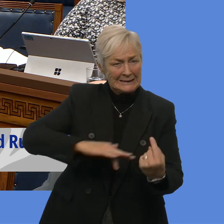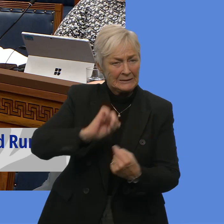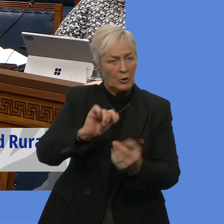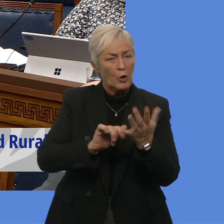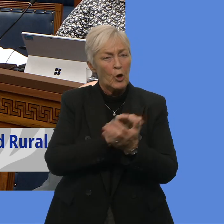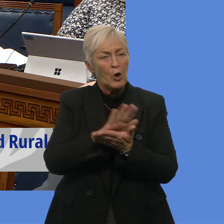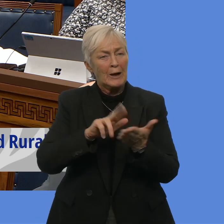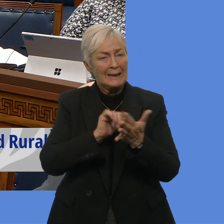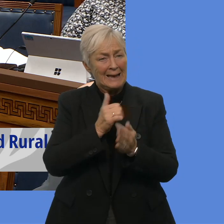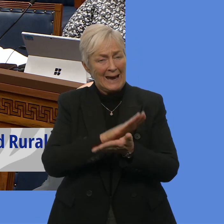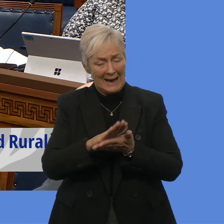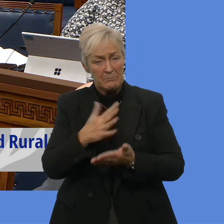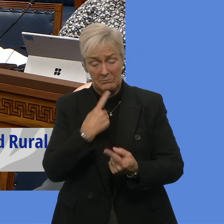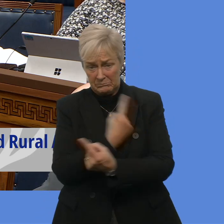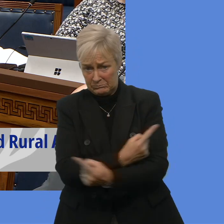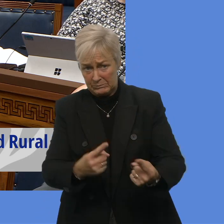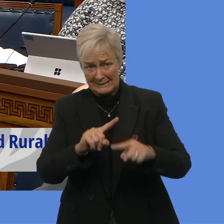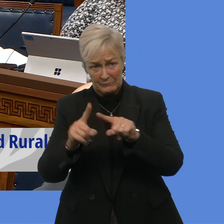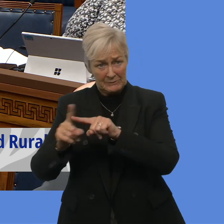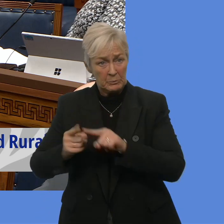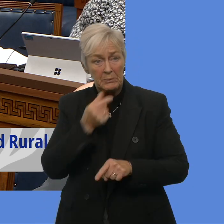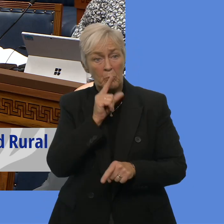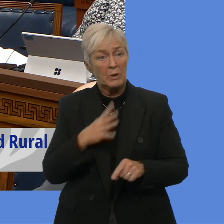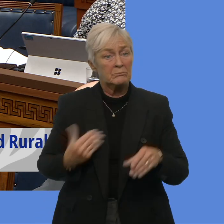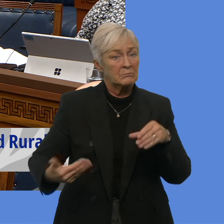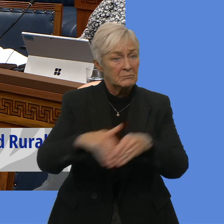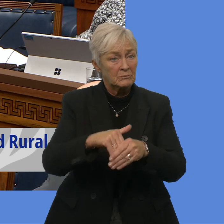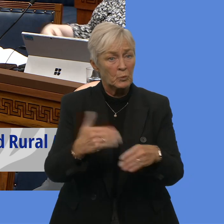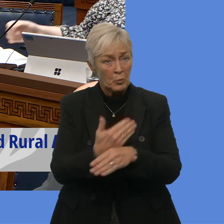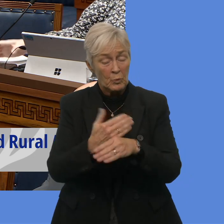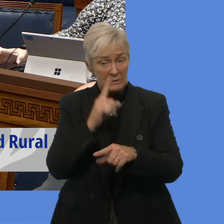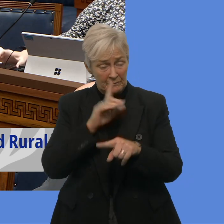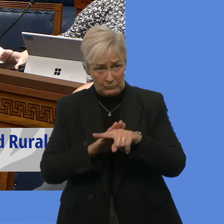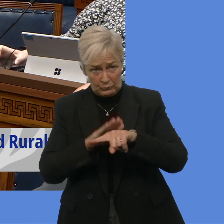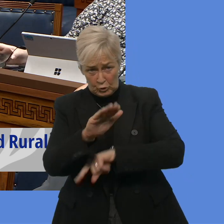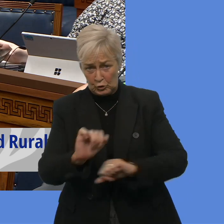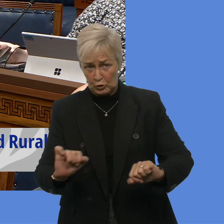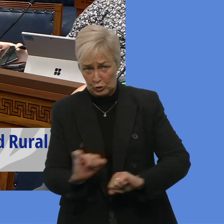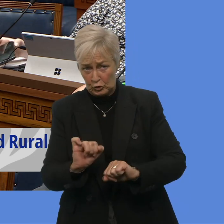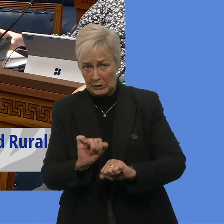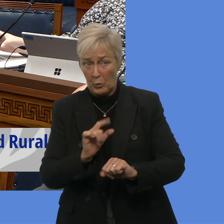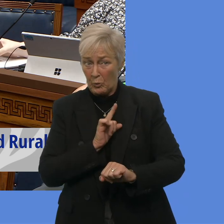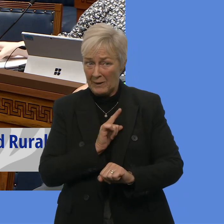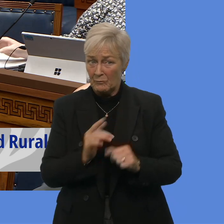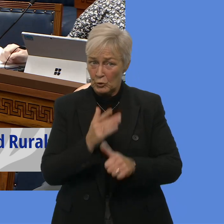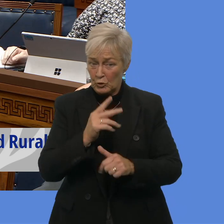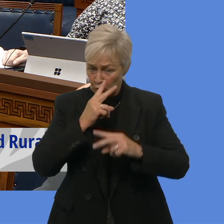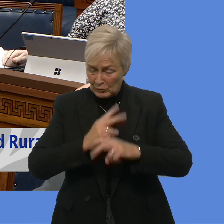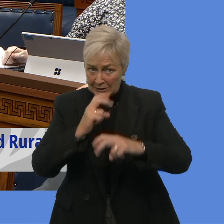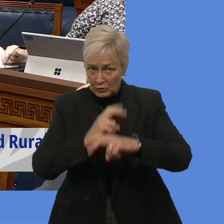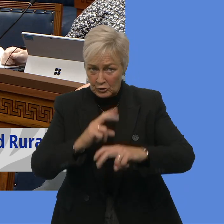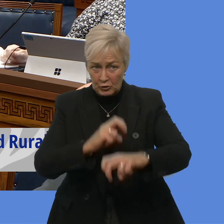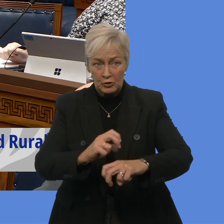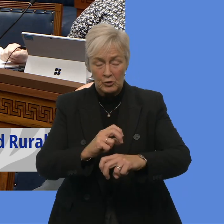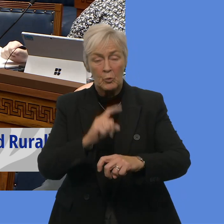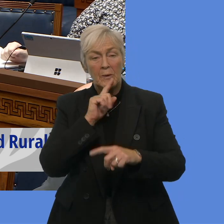suppliers around that most recently, and we will see how that works out over time ahead, because it is about research around that, and we're doing further launch